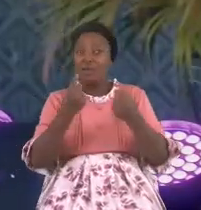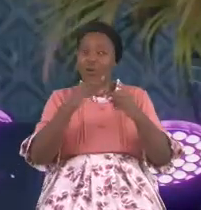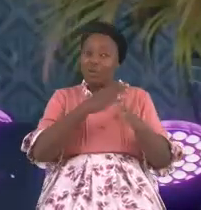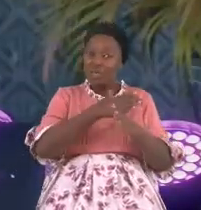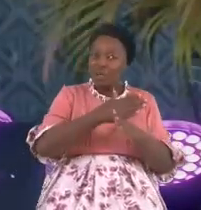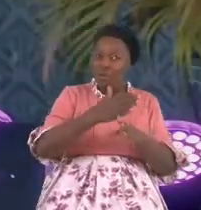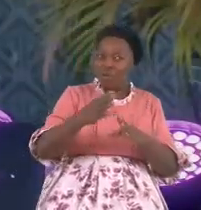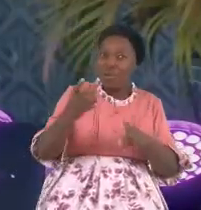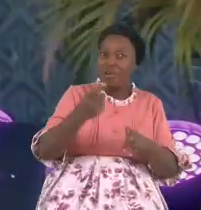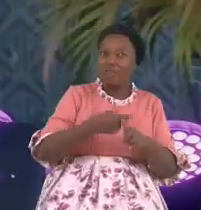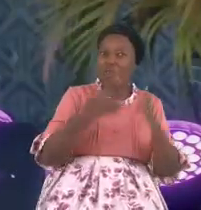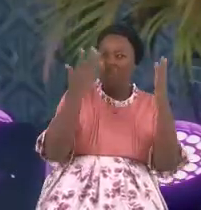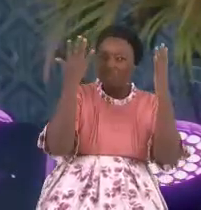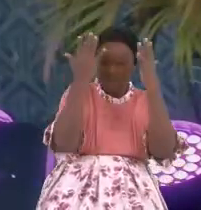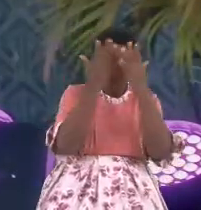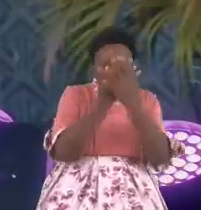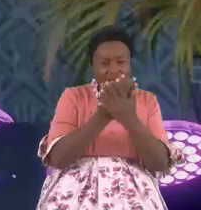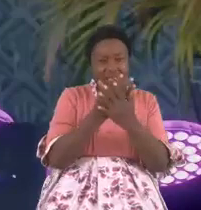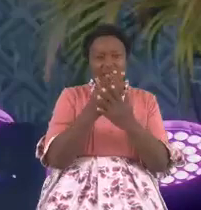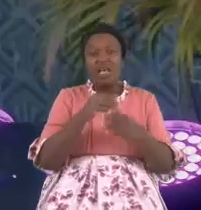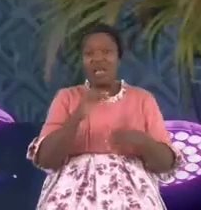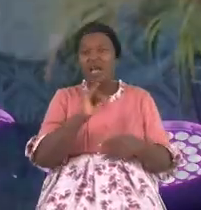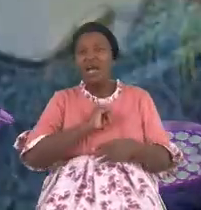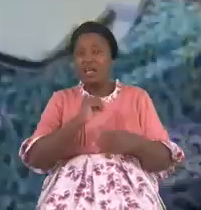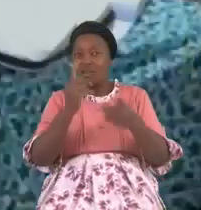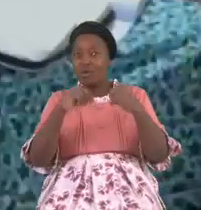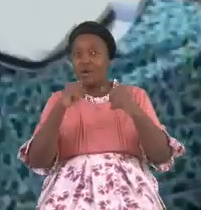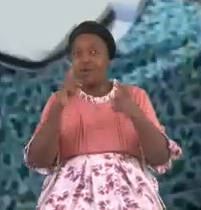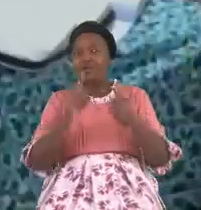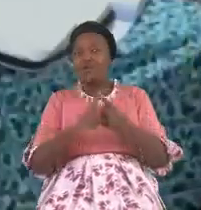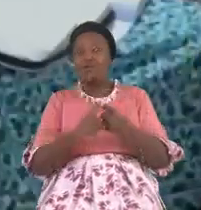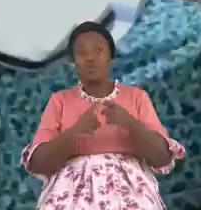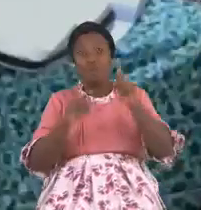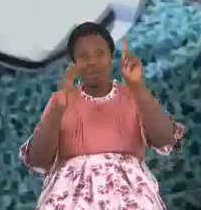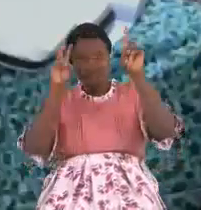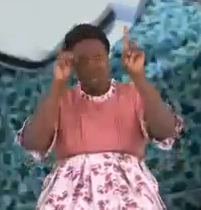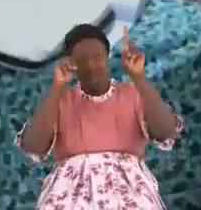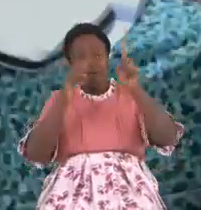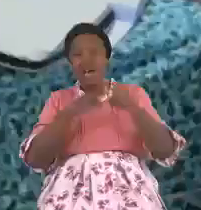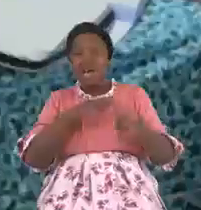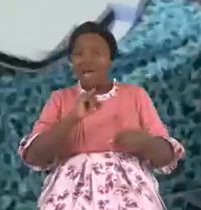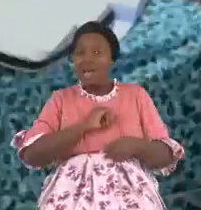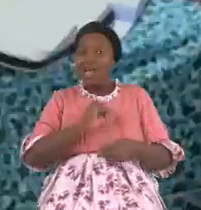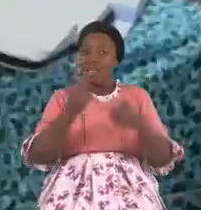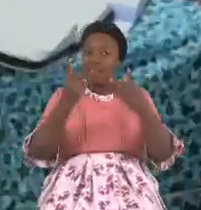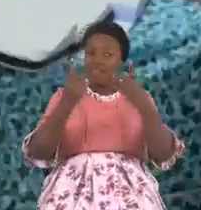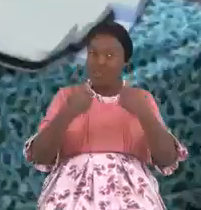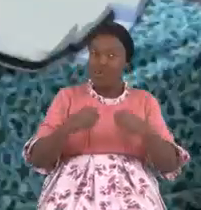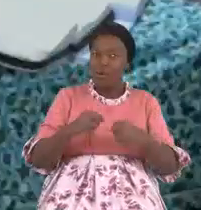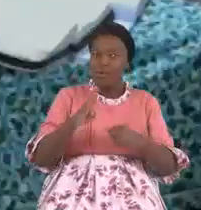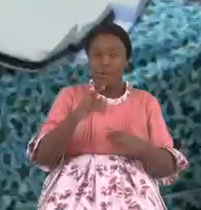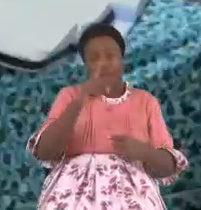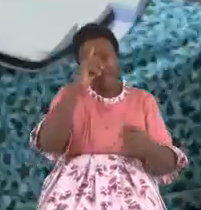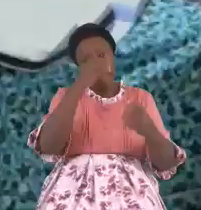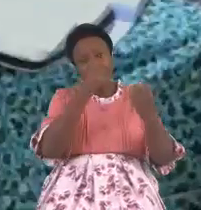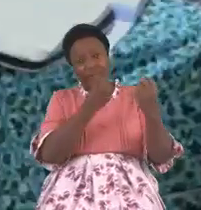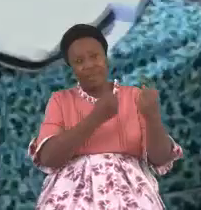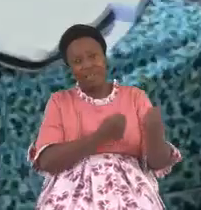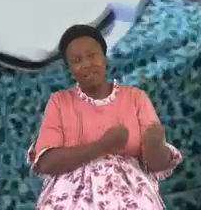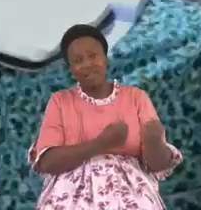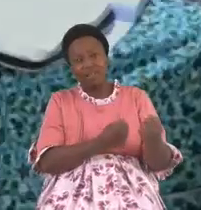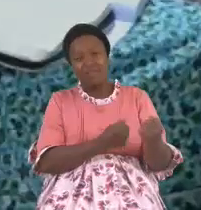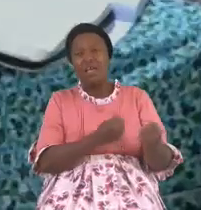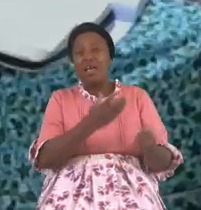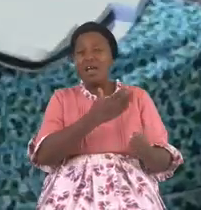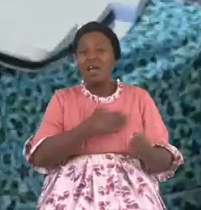darkness i come unto him i come by faith and i